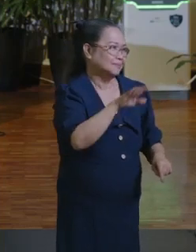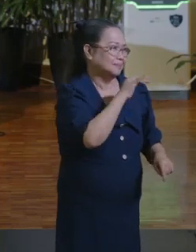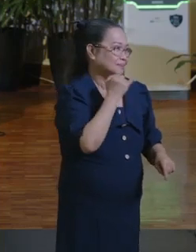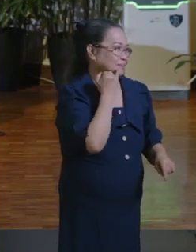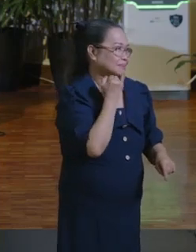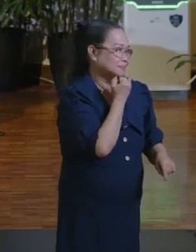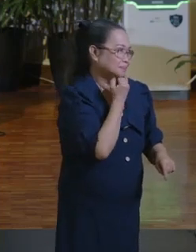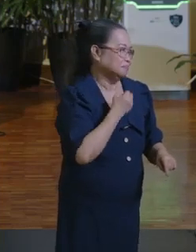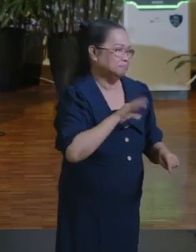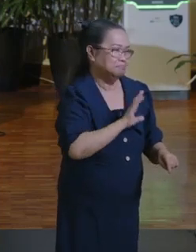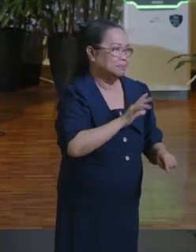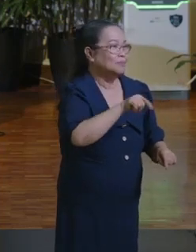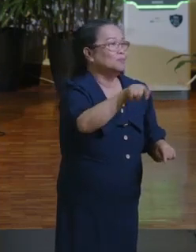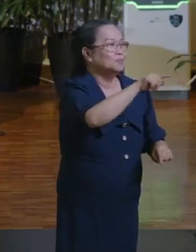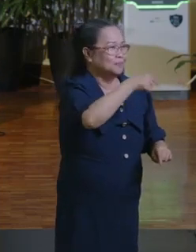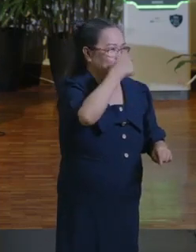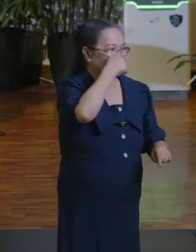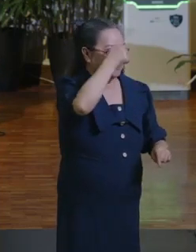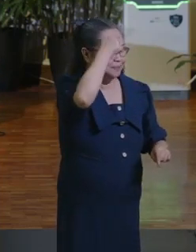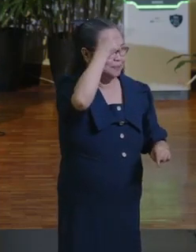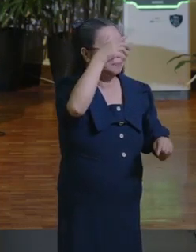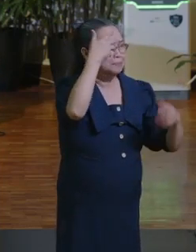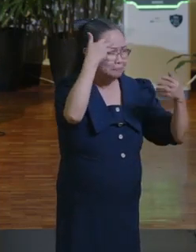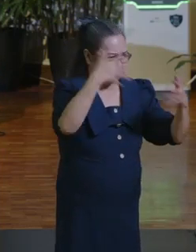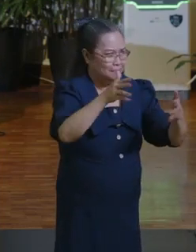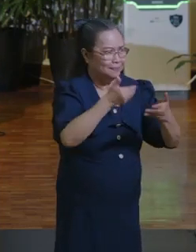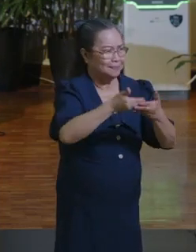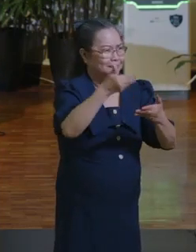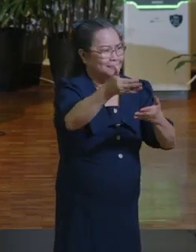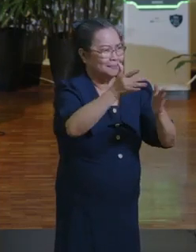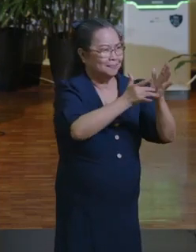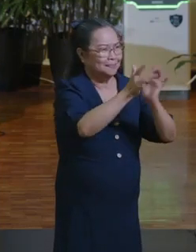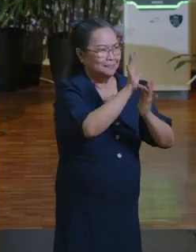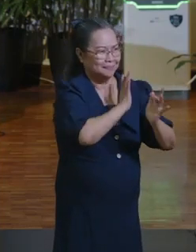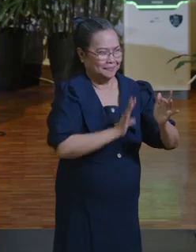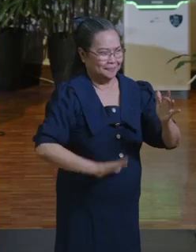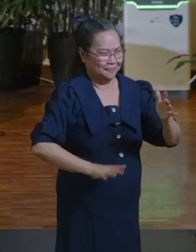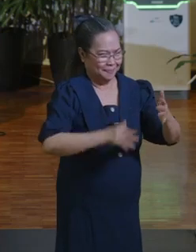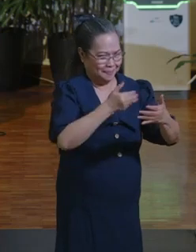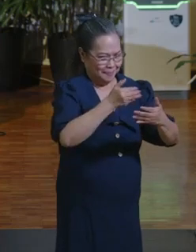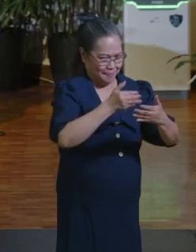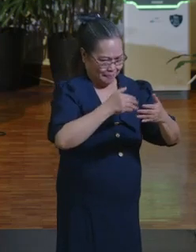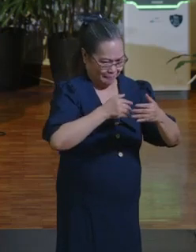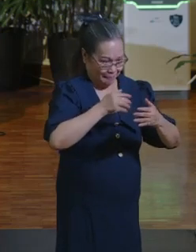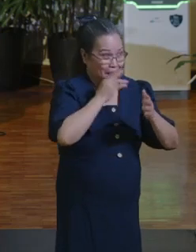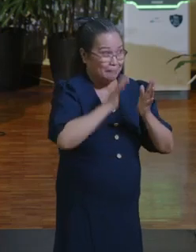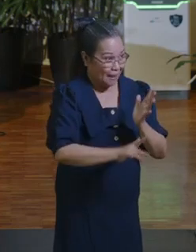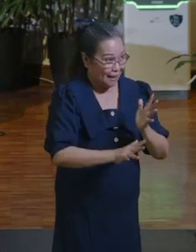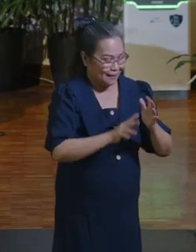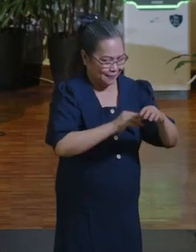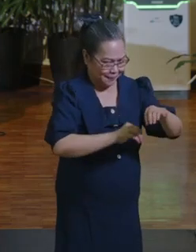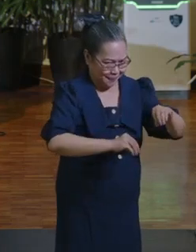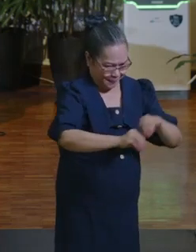off, have been brought near by the blood of Christ. For He Himself is our peace,